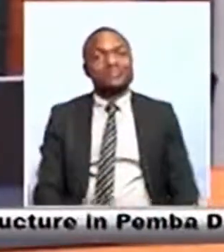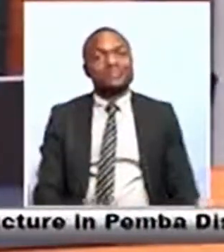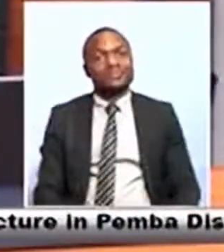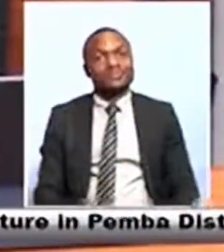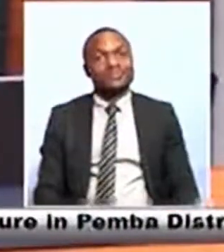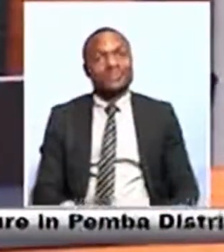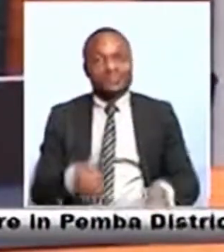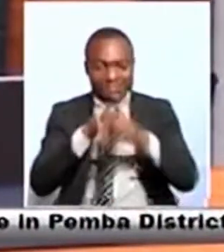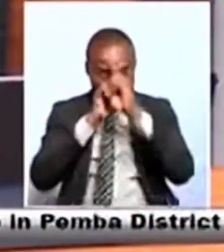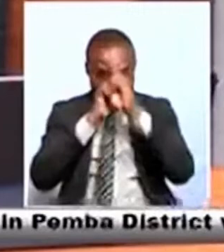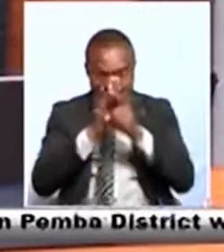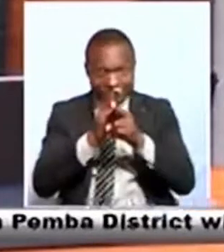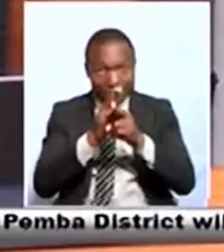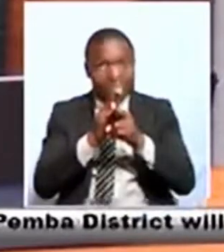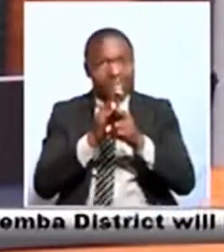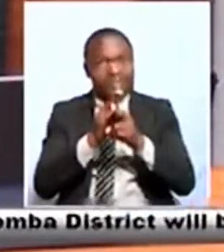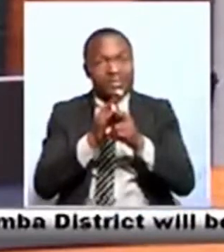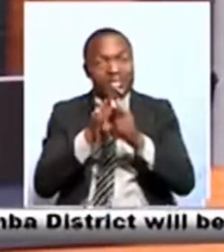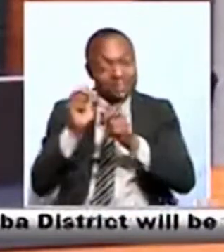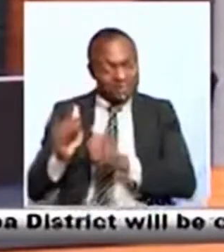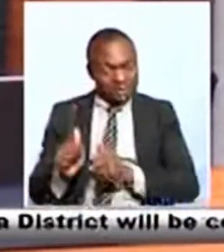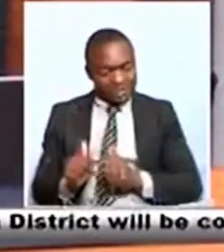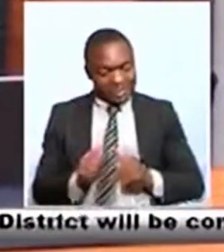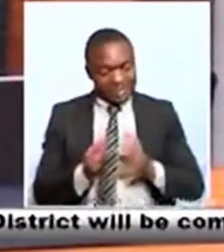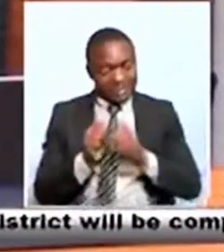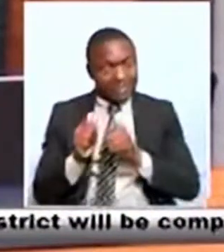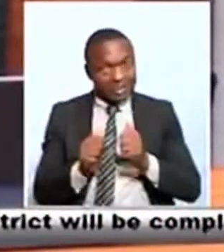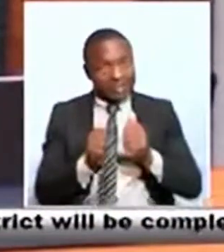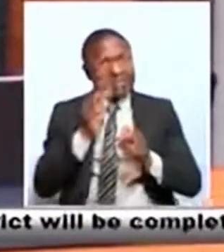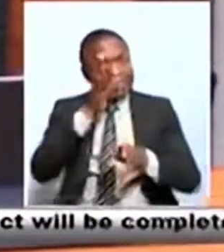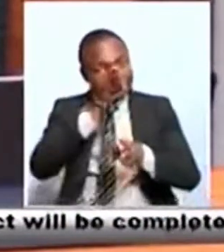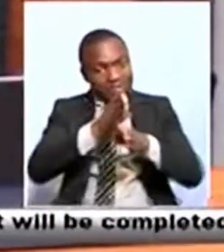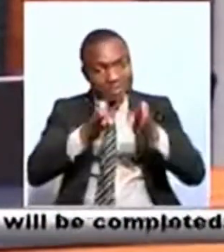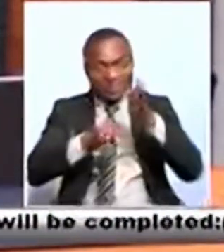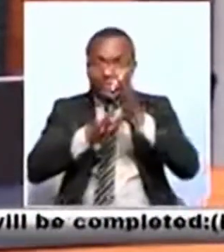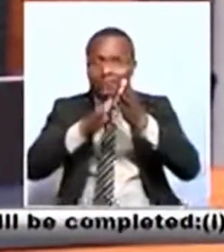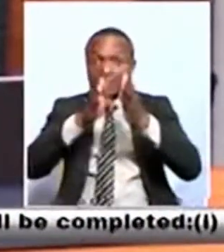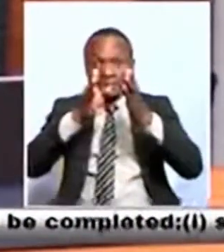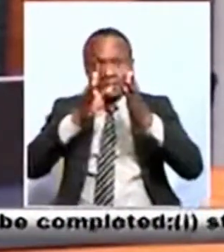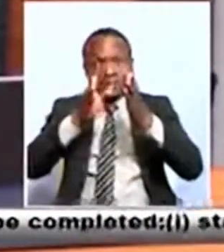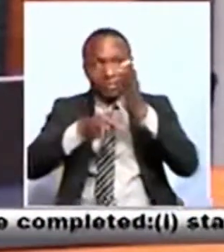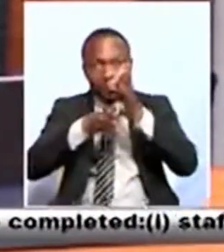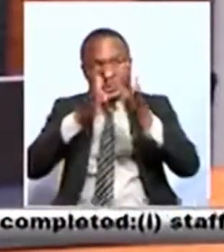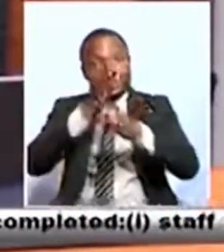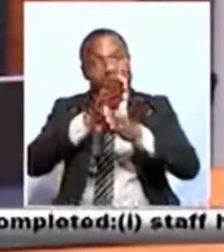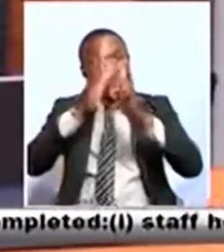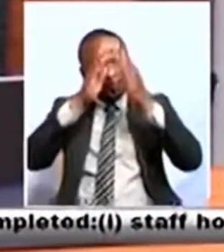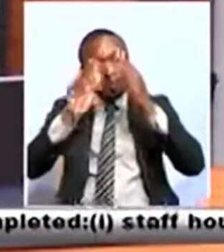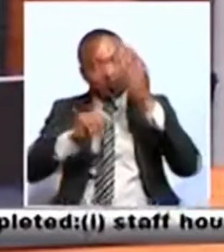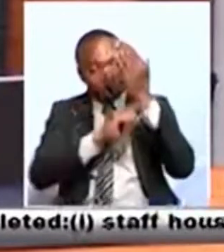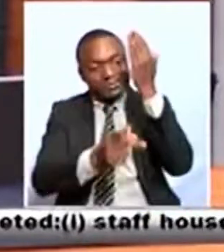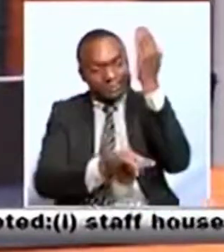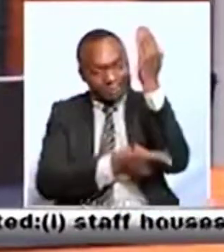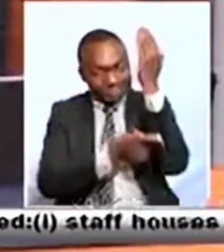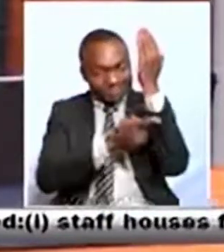The Honorable Acting Minister of Infrastructure, Housing and Urban Development.